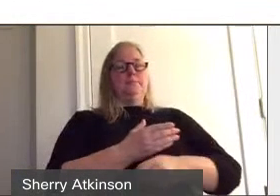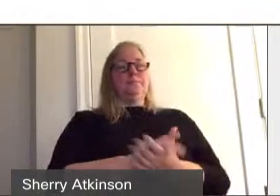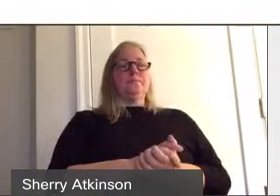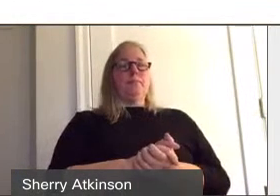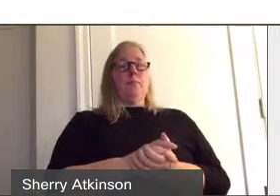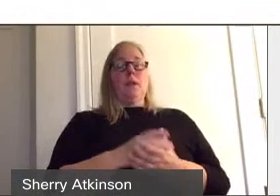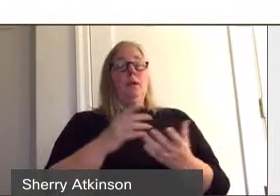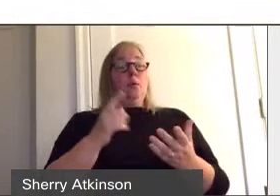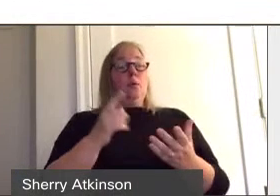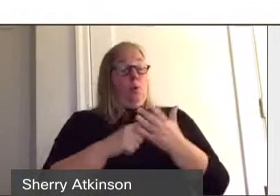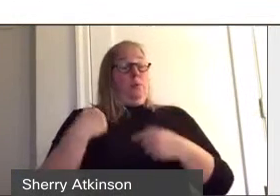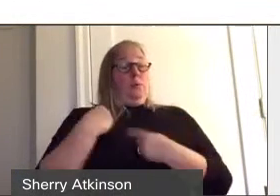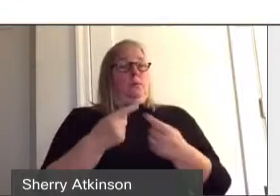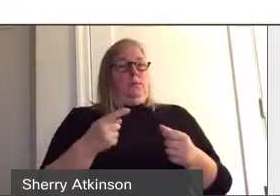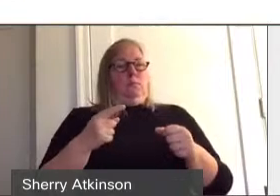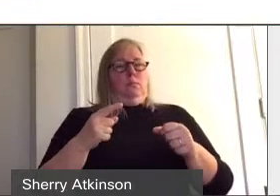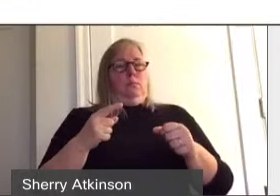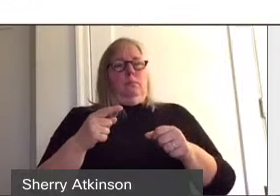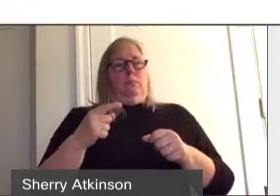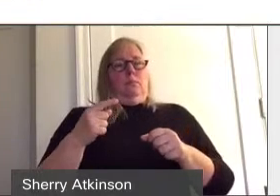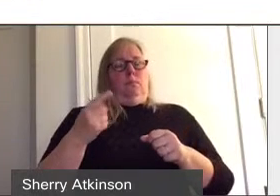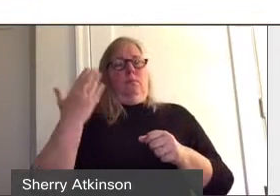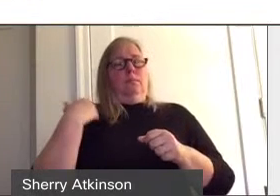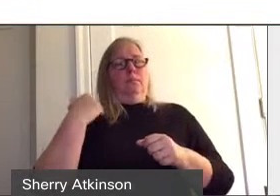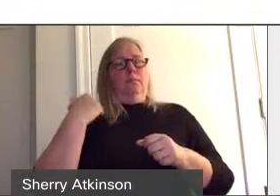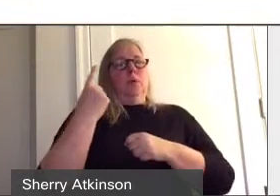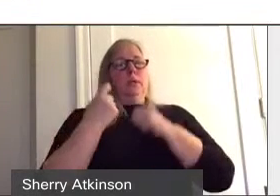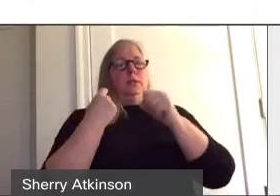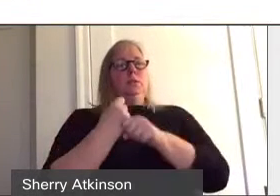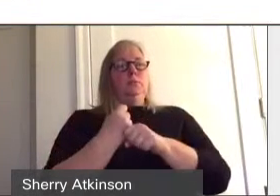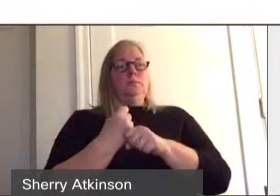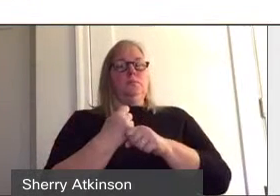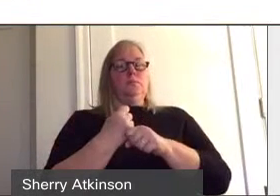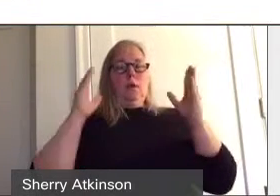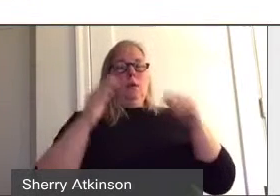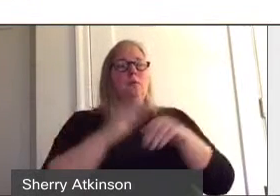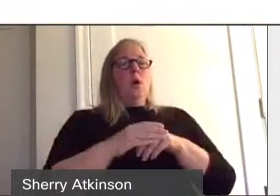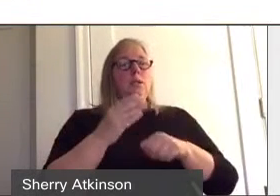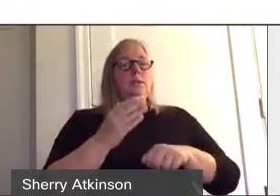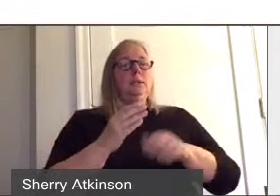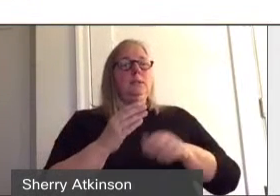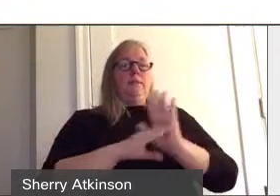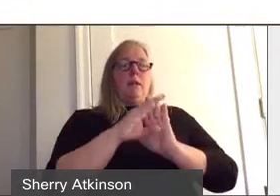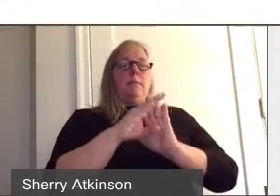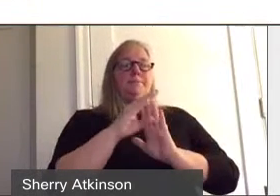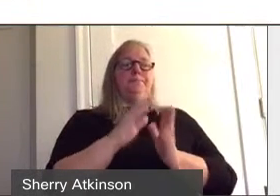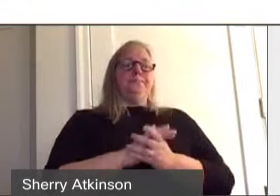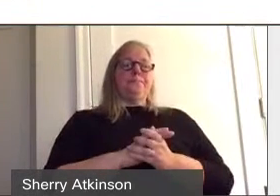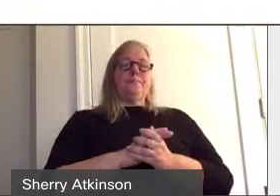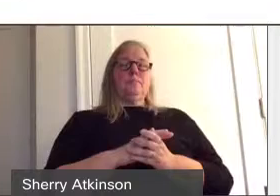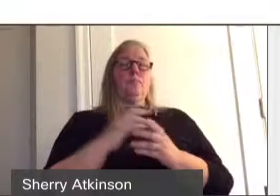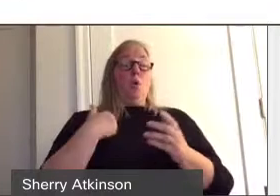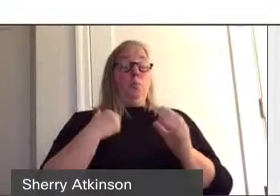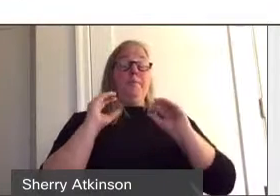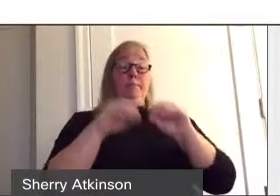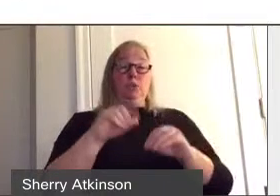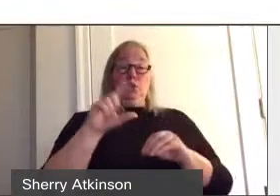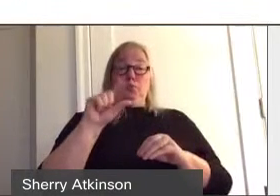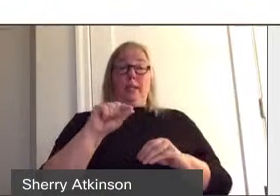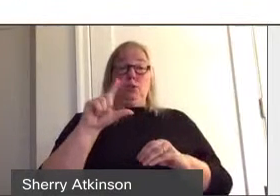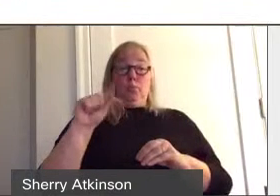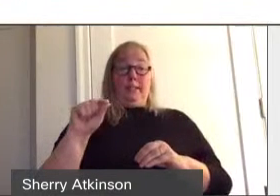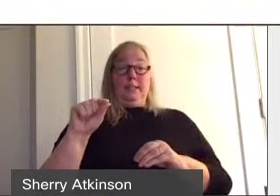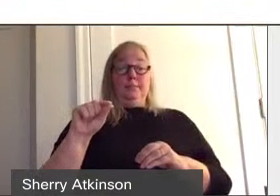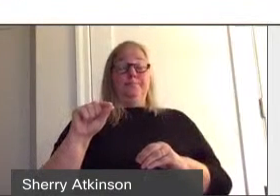year, is focused on technology. So we have implemented in the fall of 2020 real-time bus